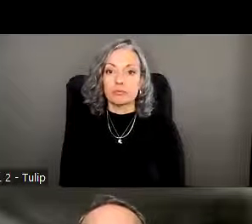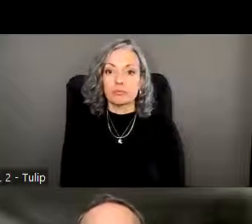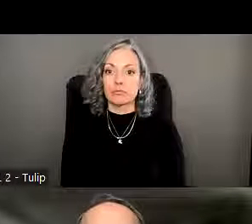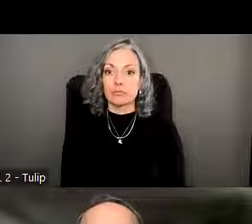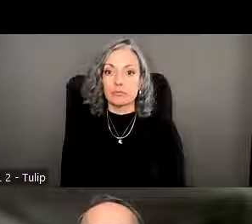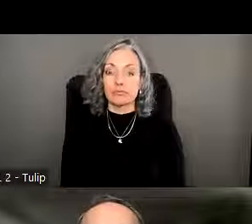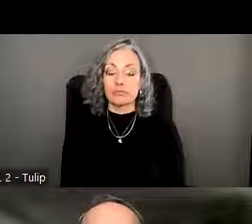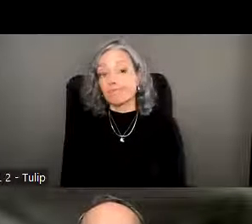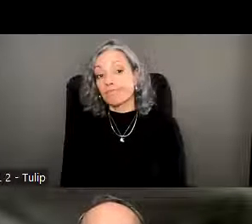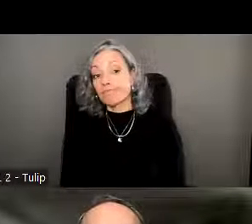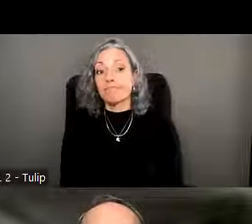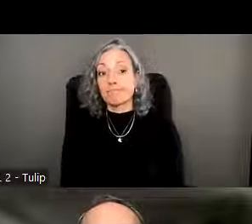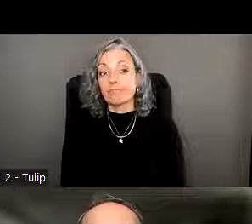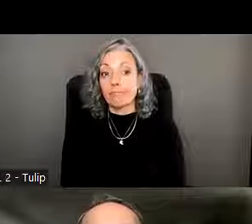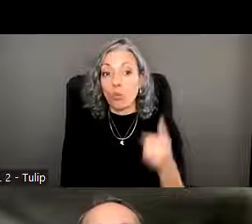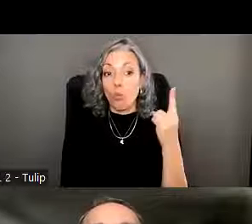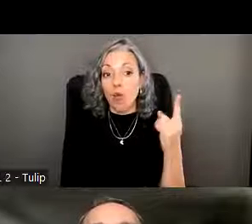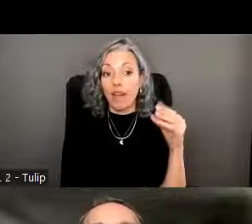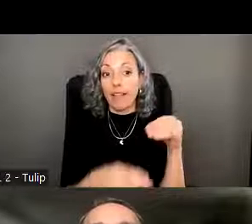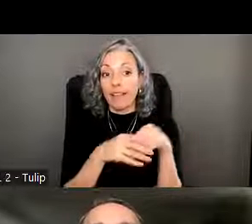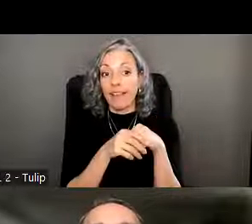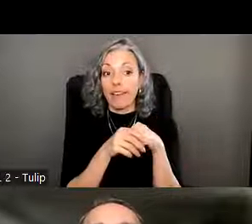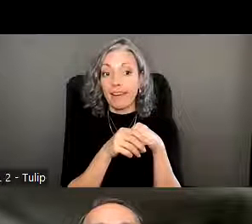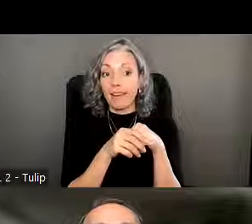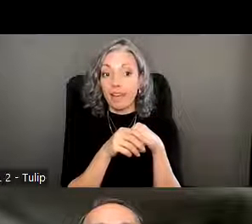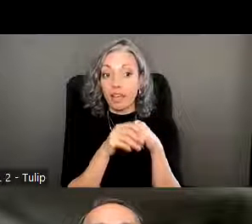Okay, let's see. There's one in the